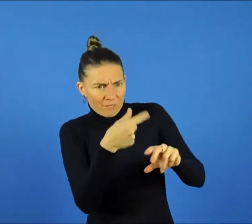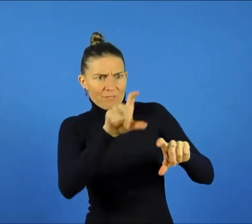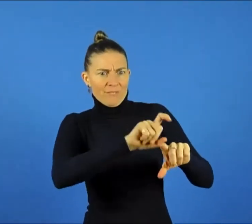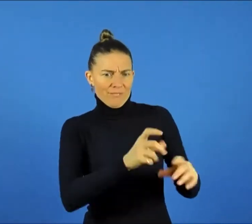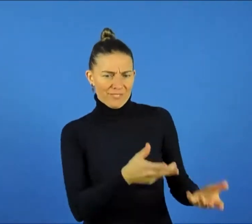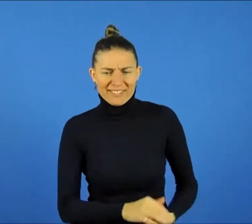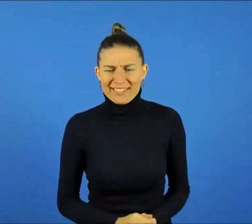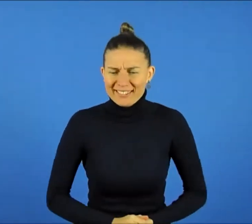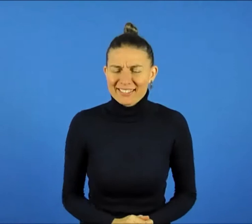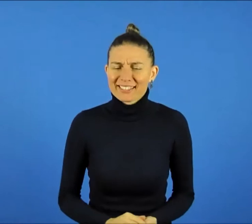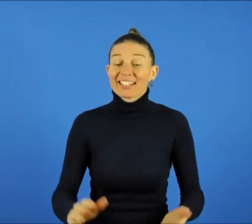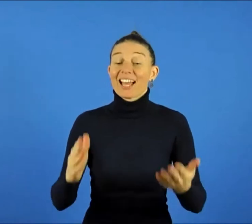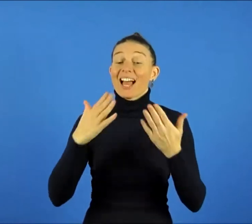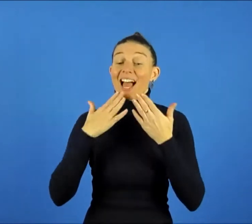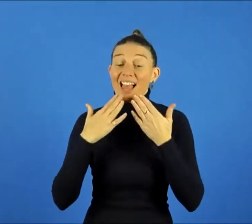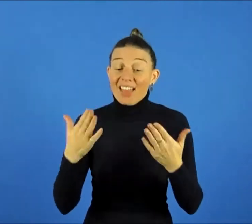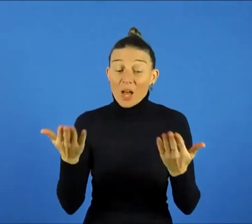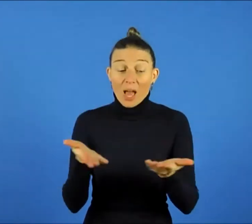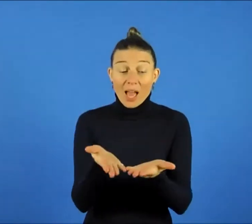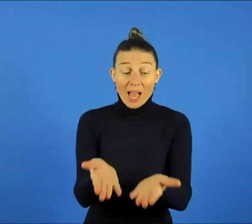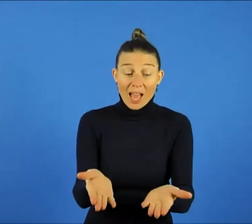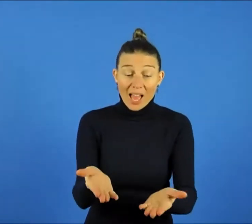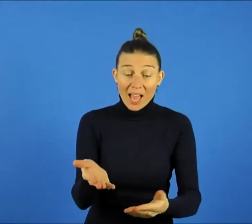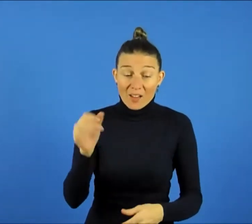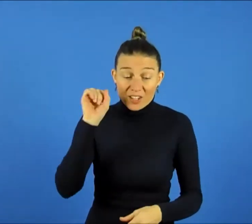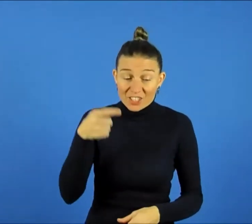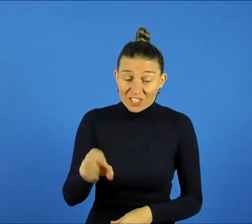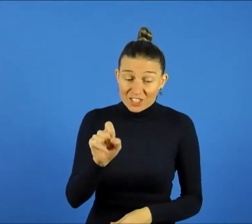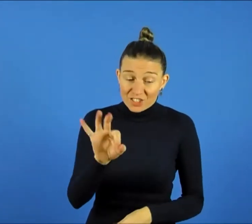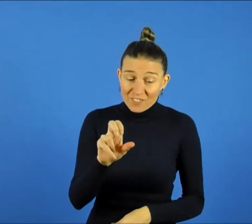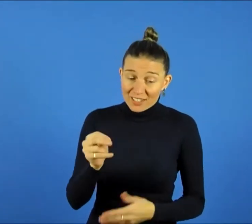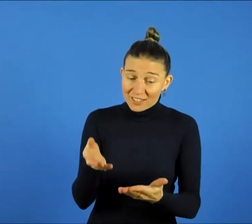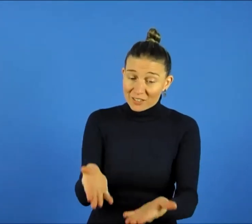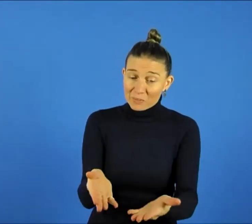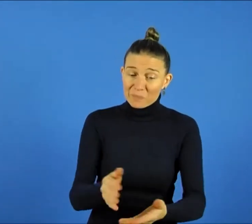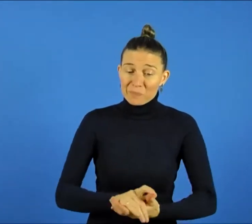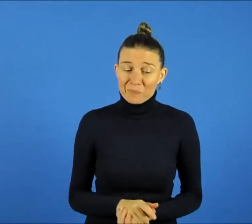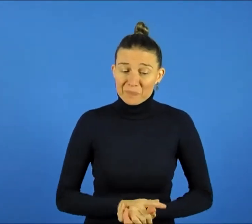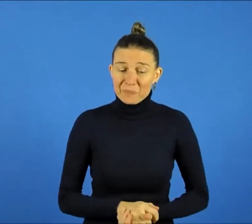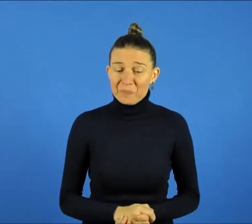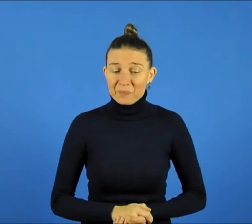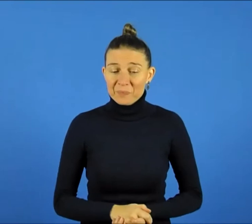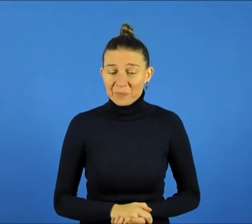Thank you. And maybe from Stefan Halby, if you want to say a few words about this.